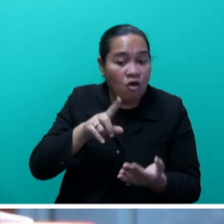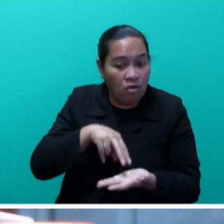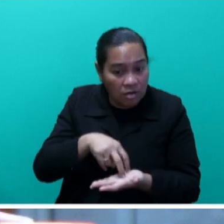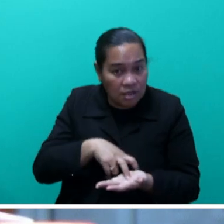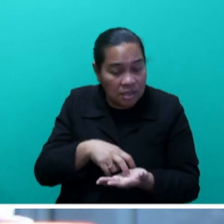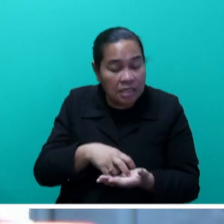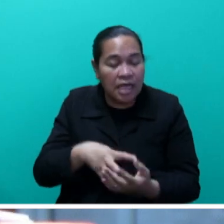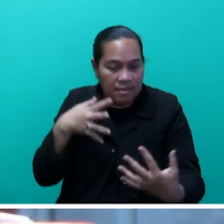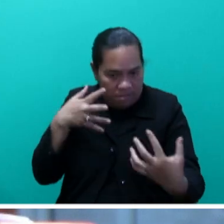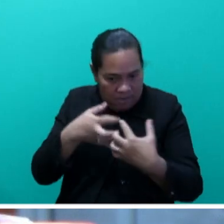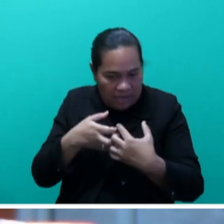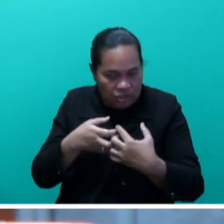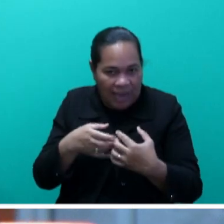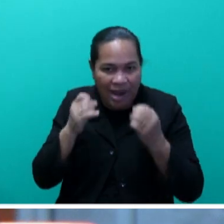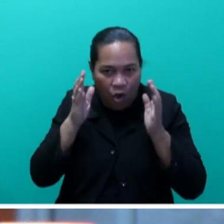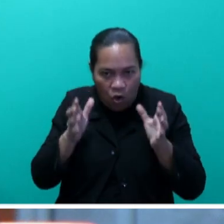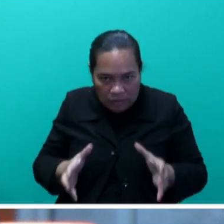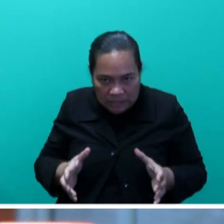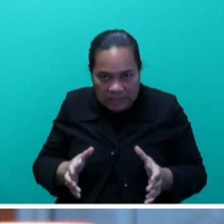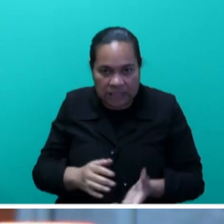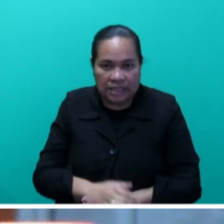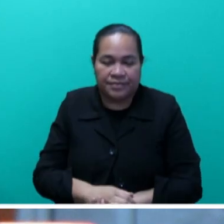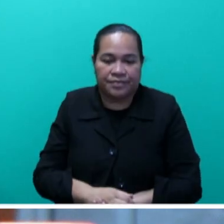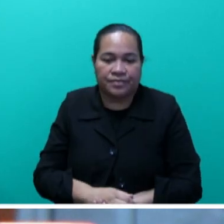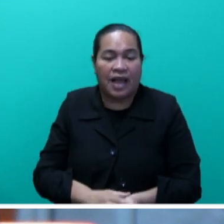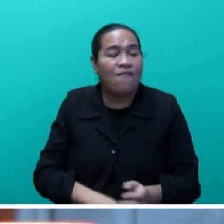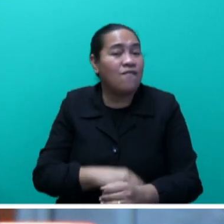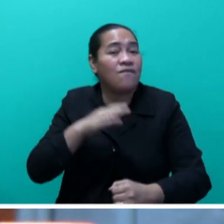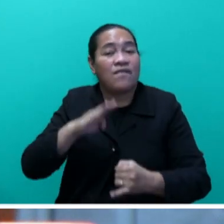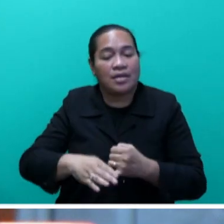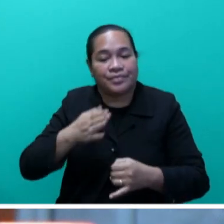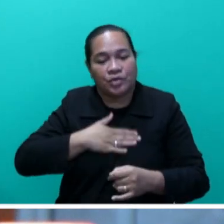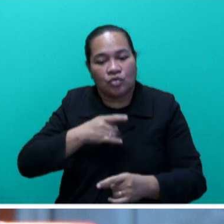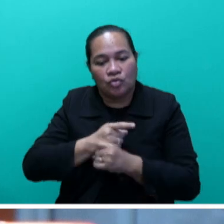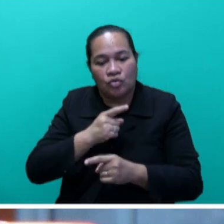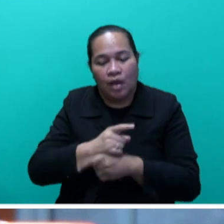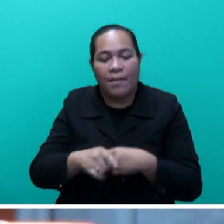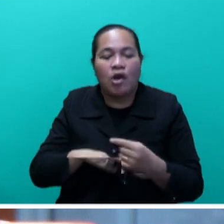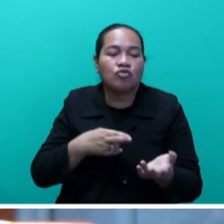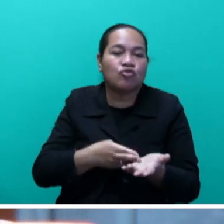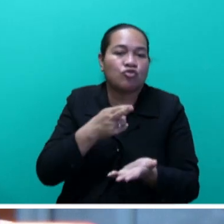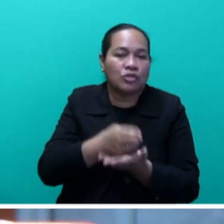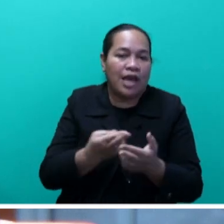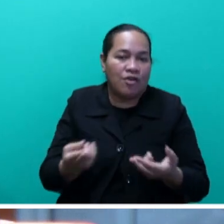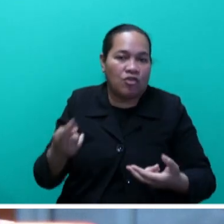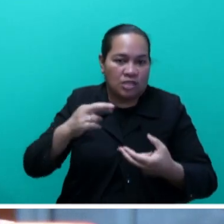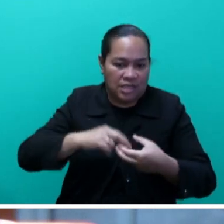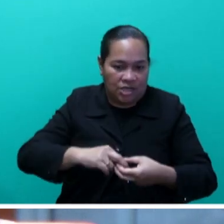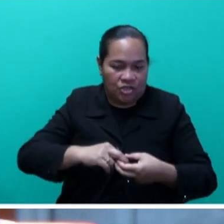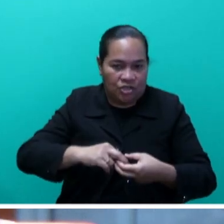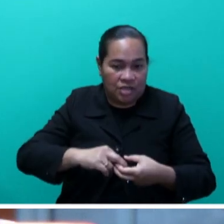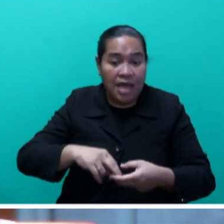holistic. Mr. Speaker, finally, I want to speak about the Truth and Reconciliation Commission. This is a project